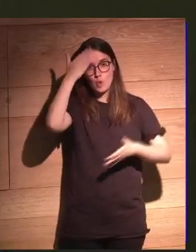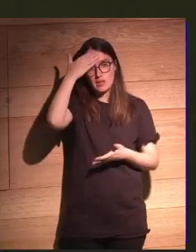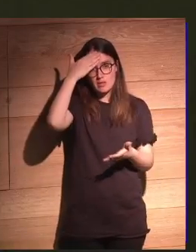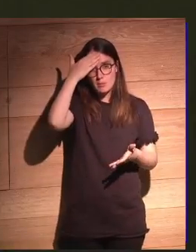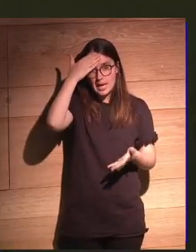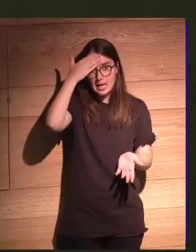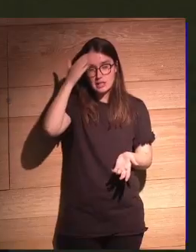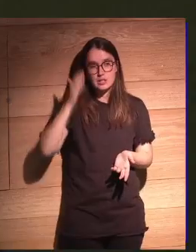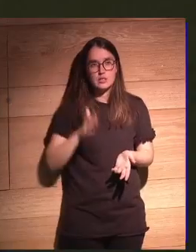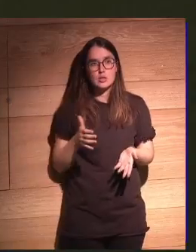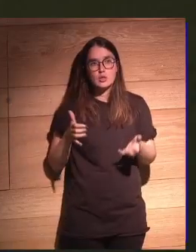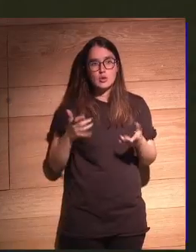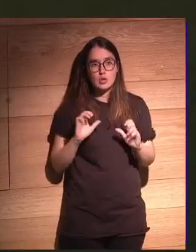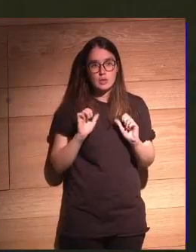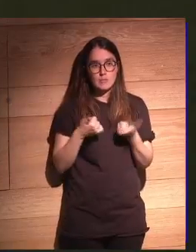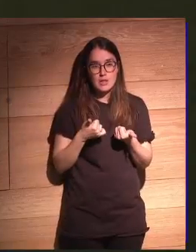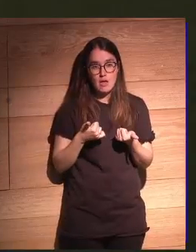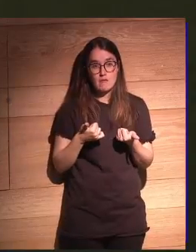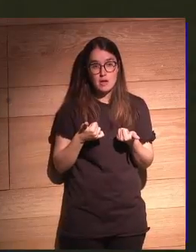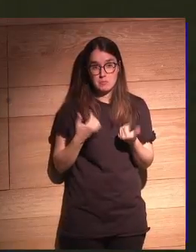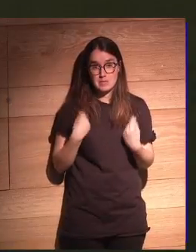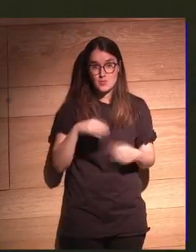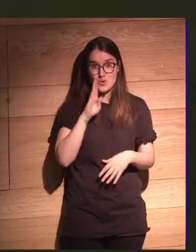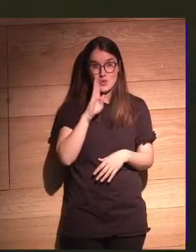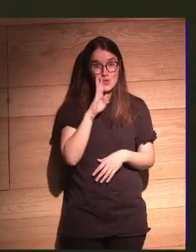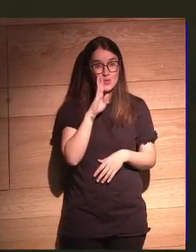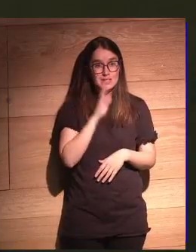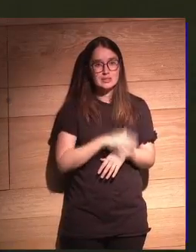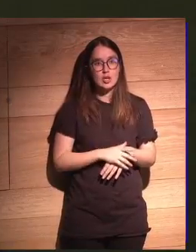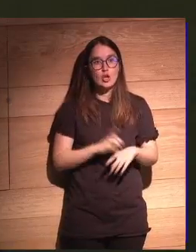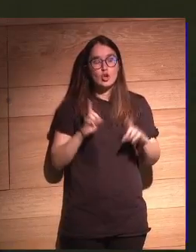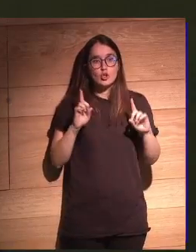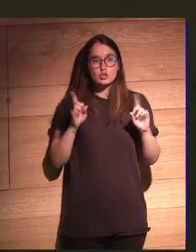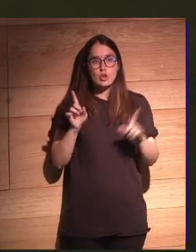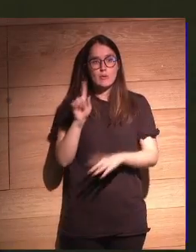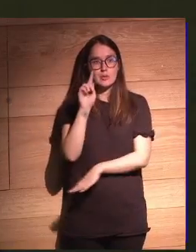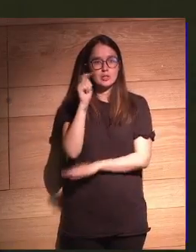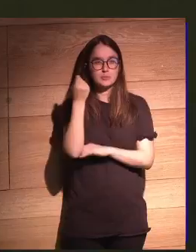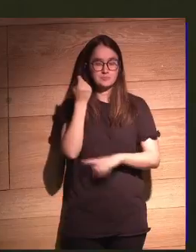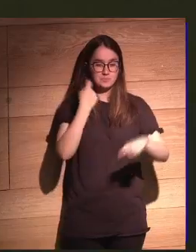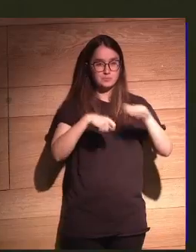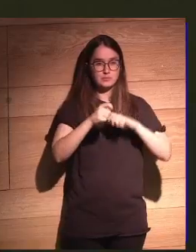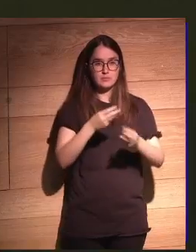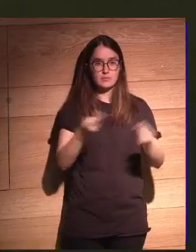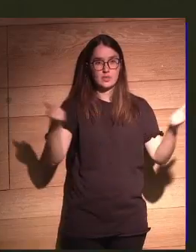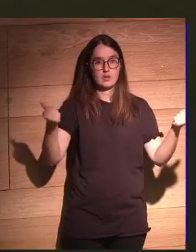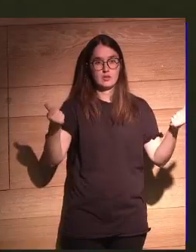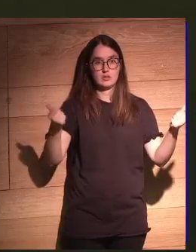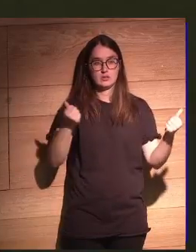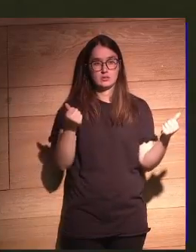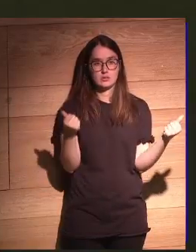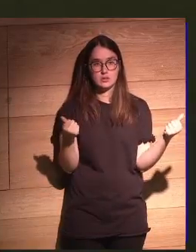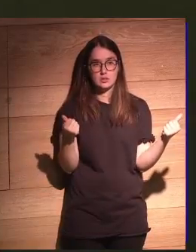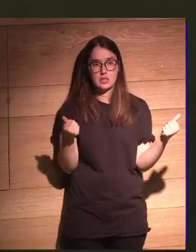the main line of thought, which is with what I started. And it's that we